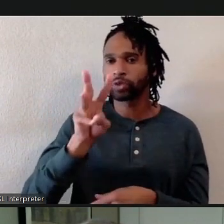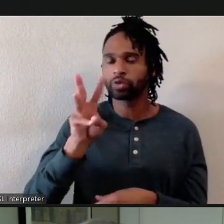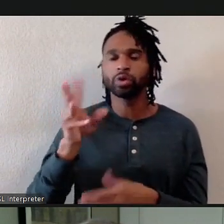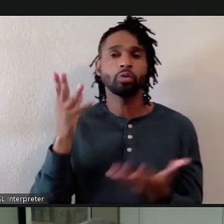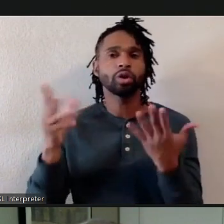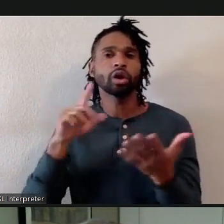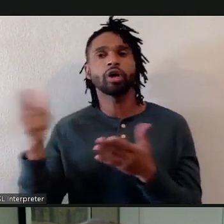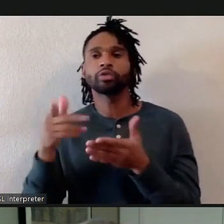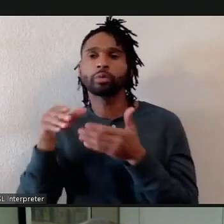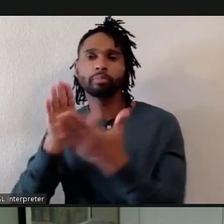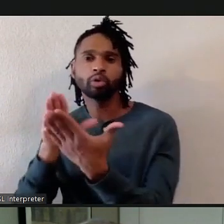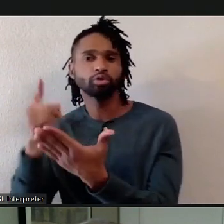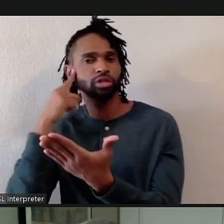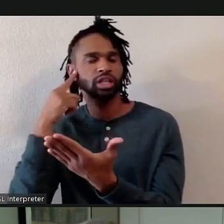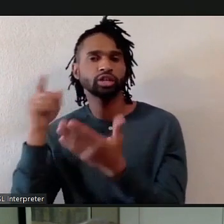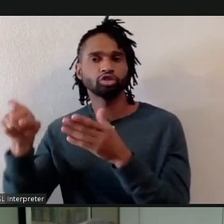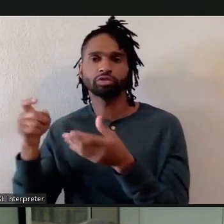control?